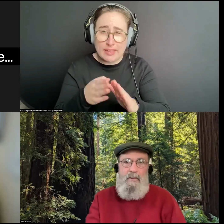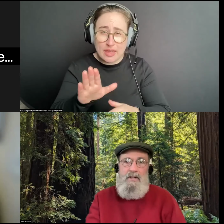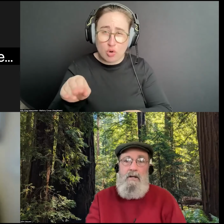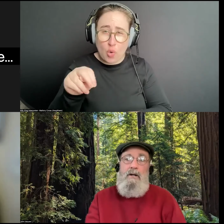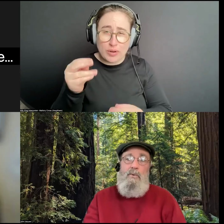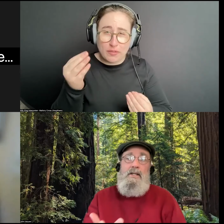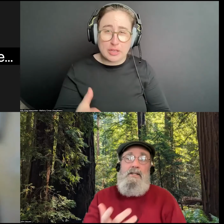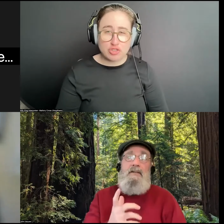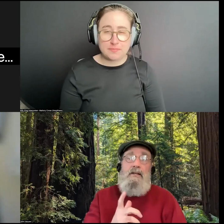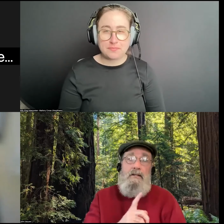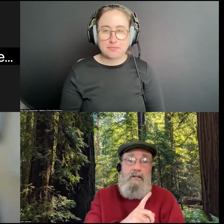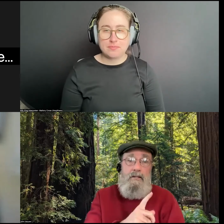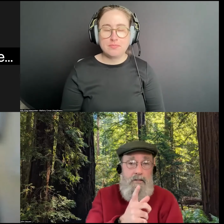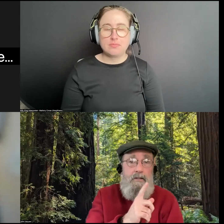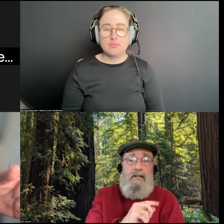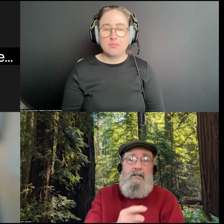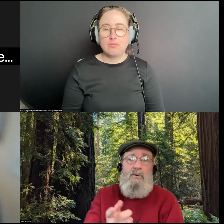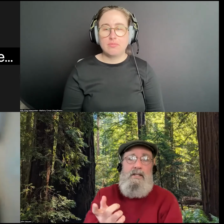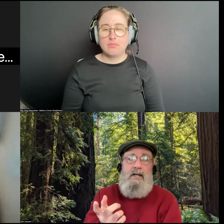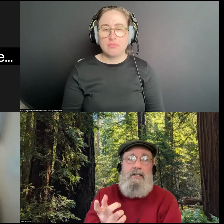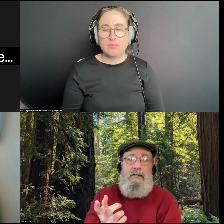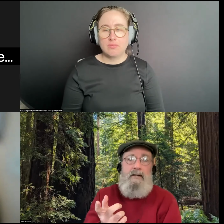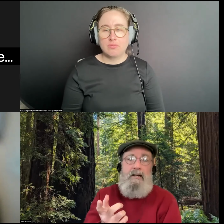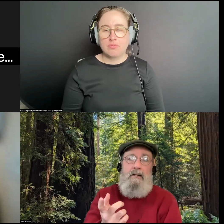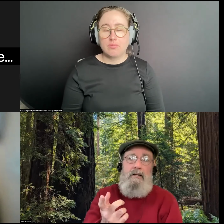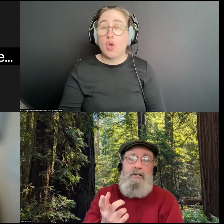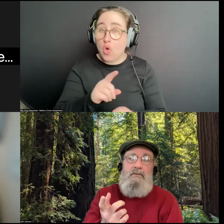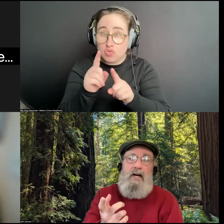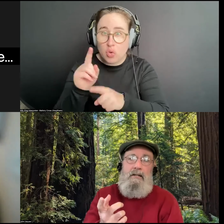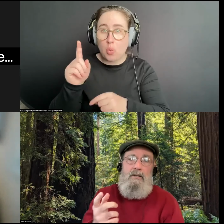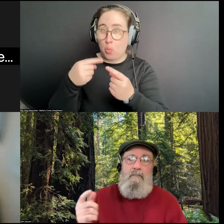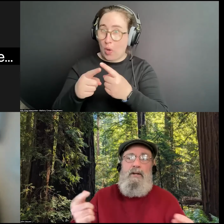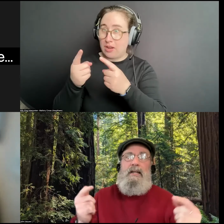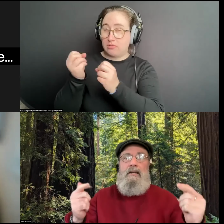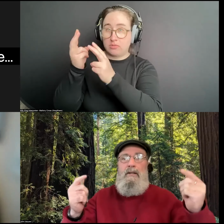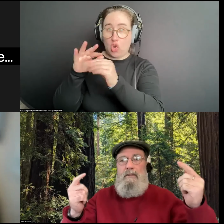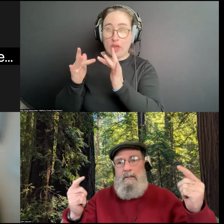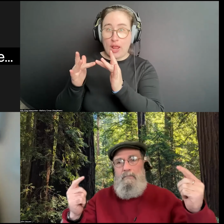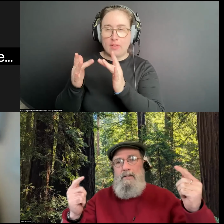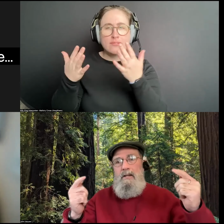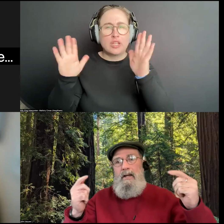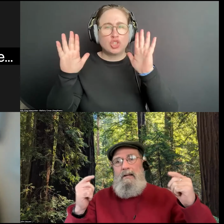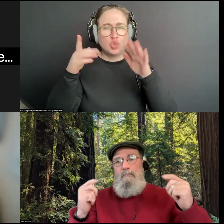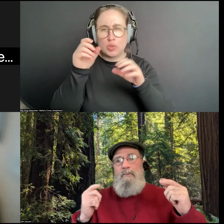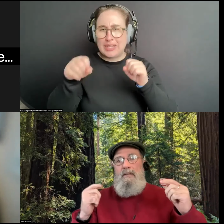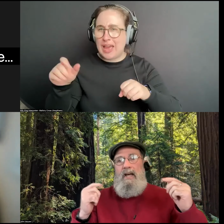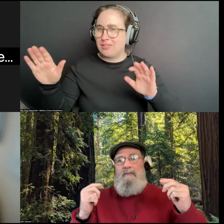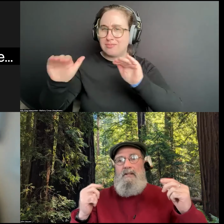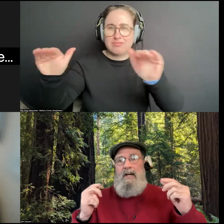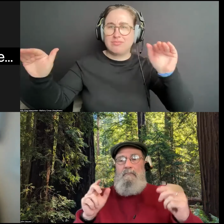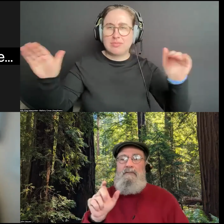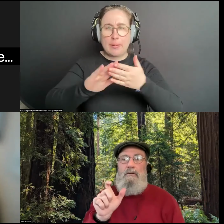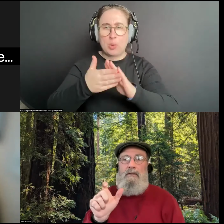their information. Once it's on the other thing is that once it's on the internet, you can bring in community members and people that